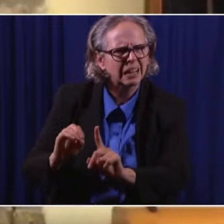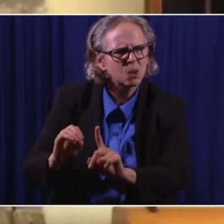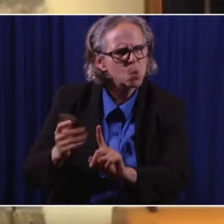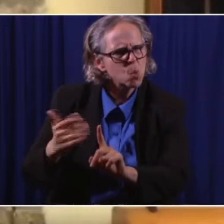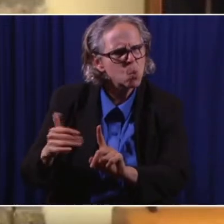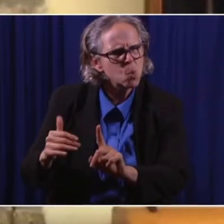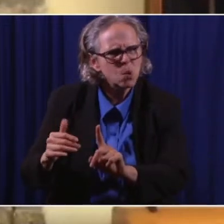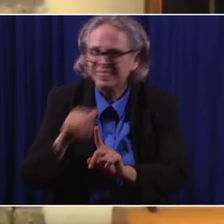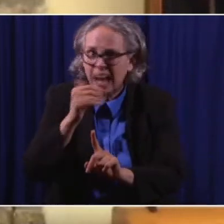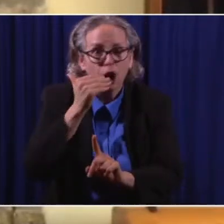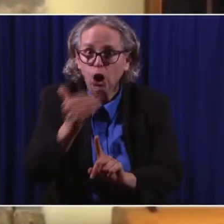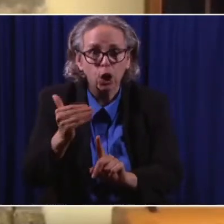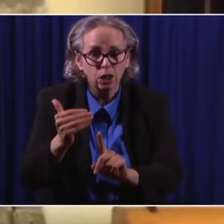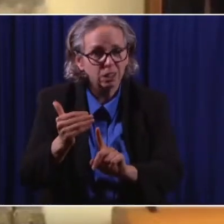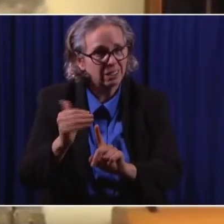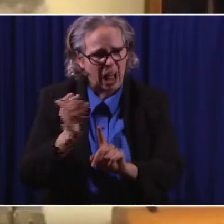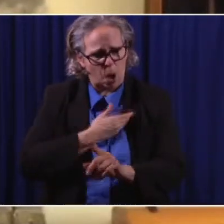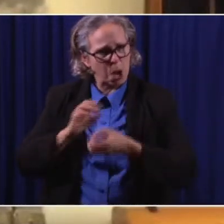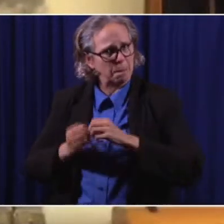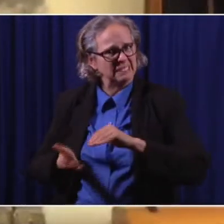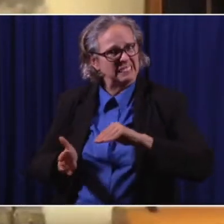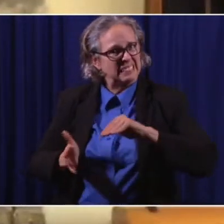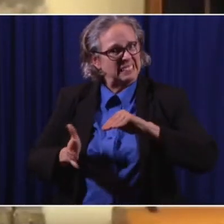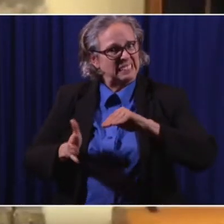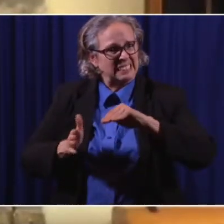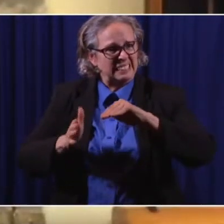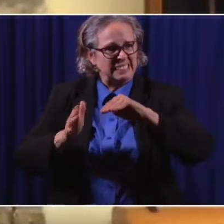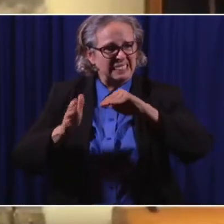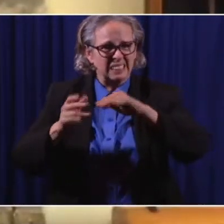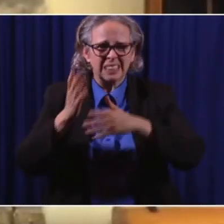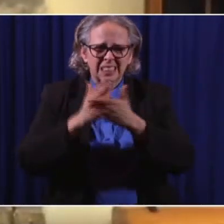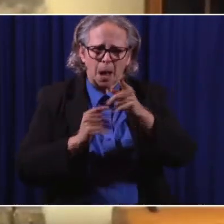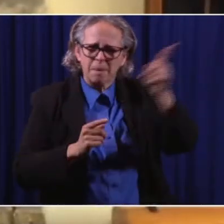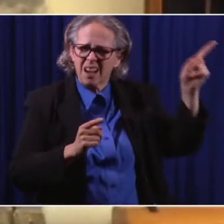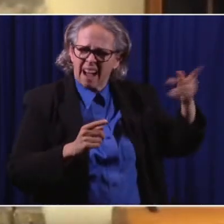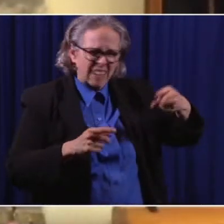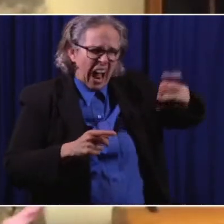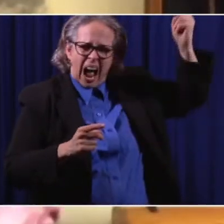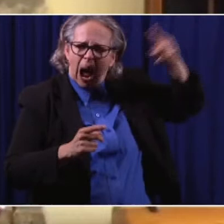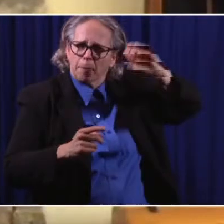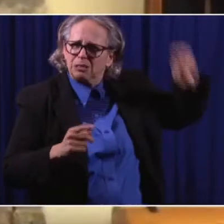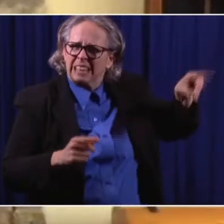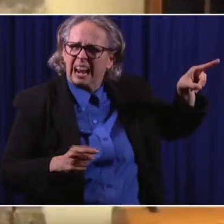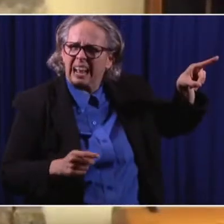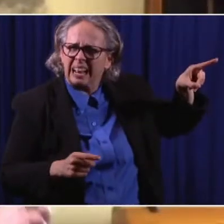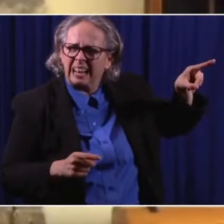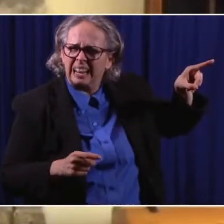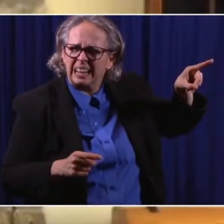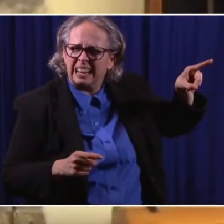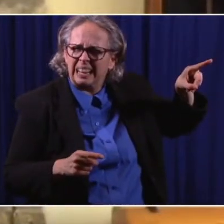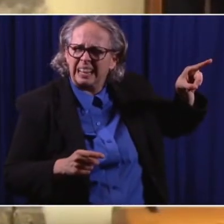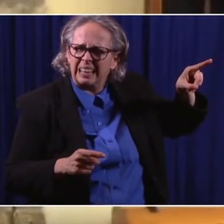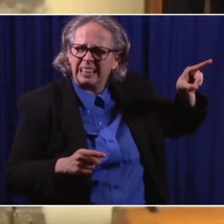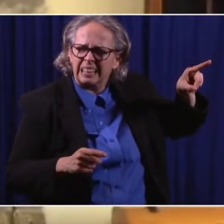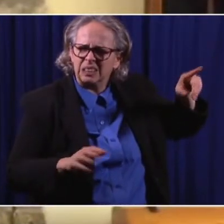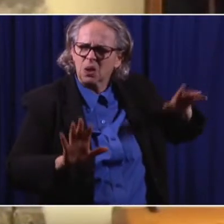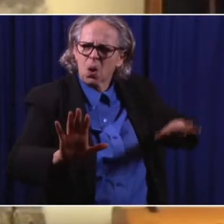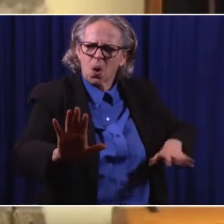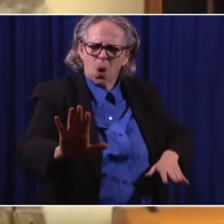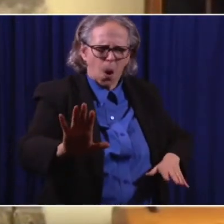it's very, very high, some people might ask, well, what's the propriety of, having these football players come